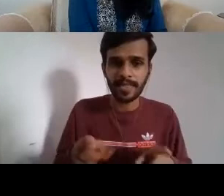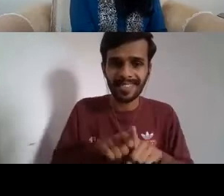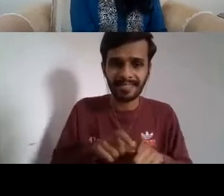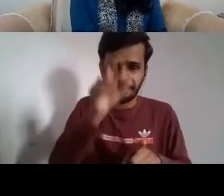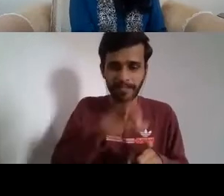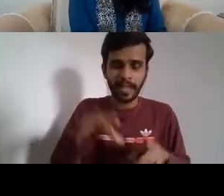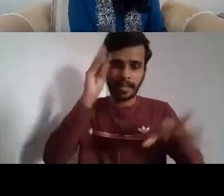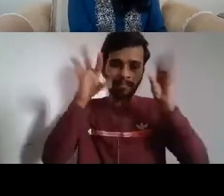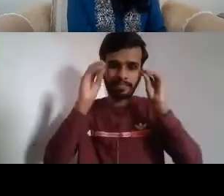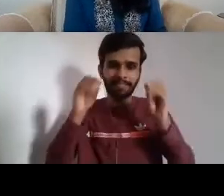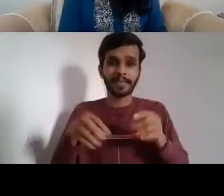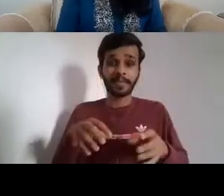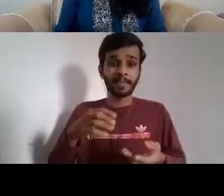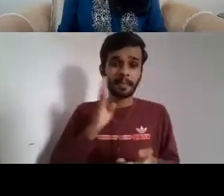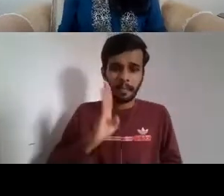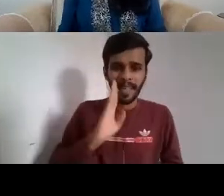harmony.